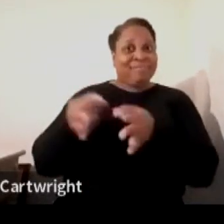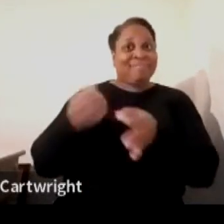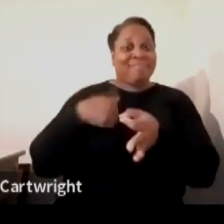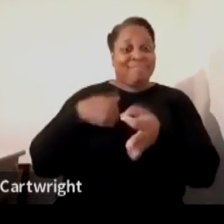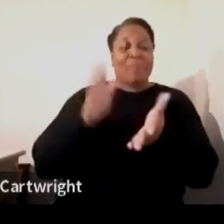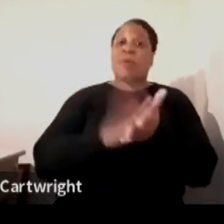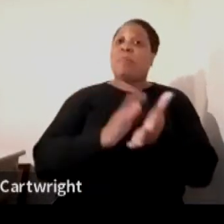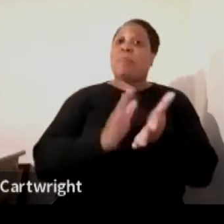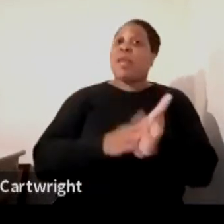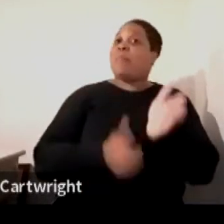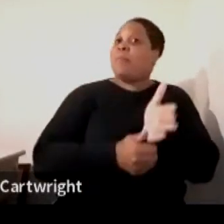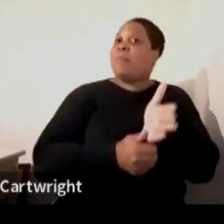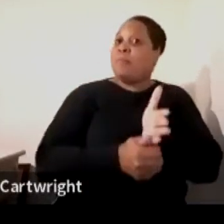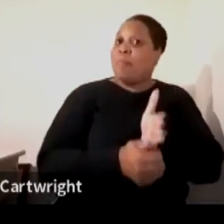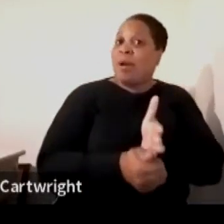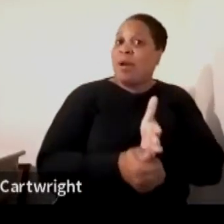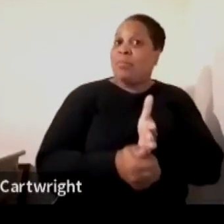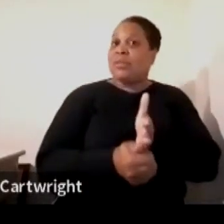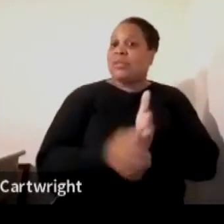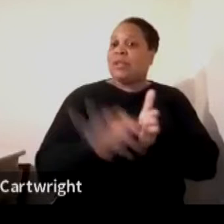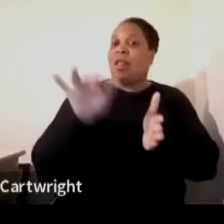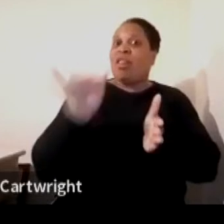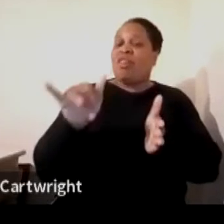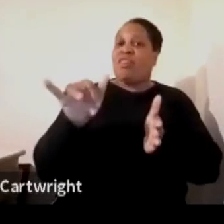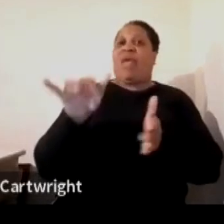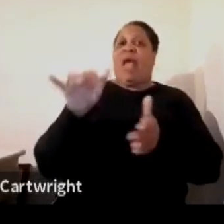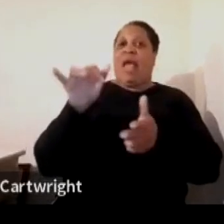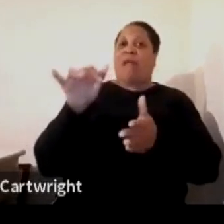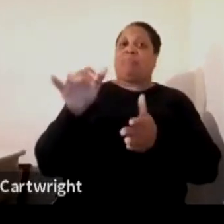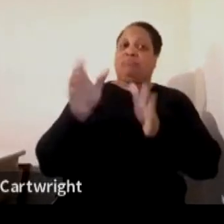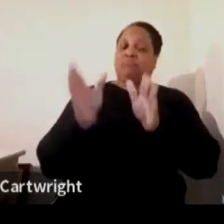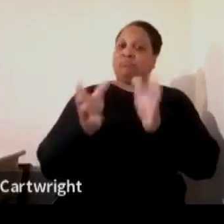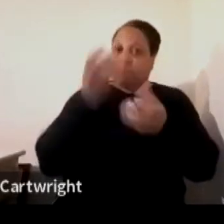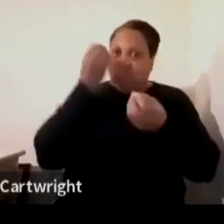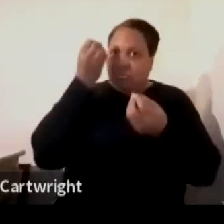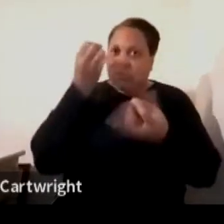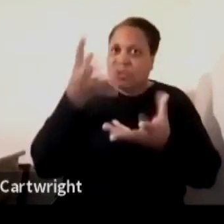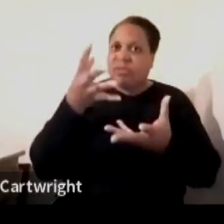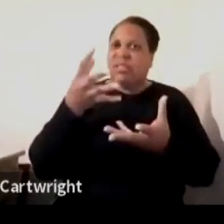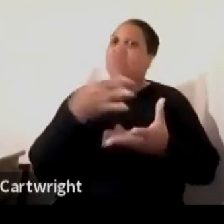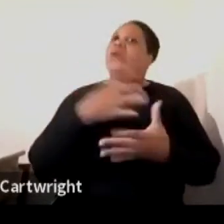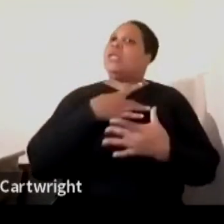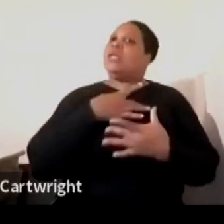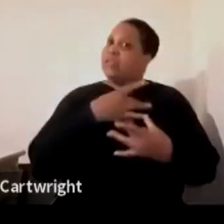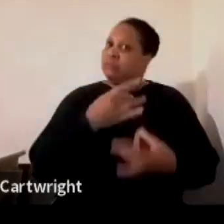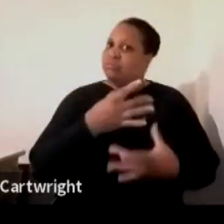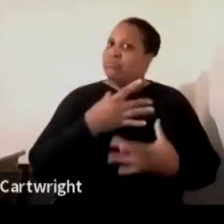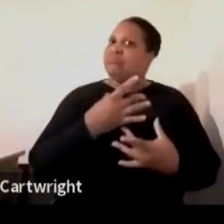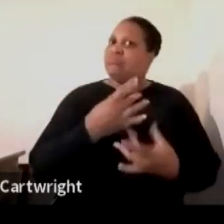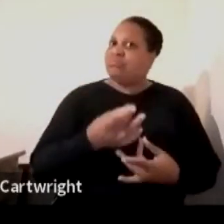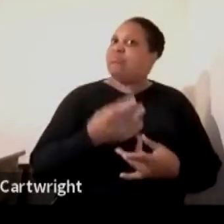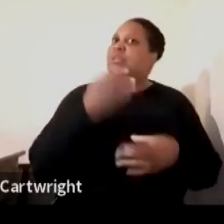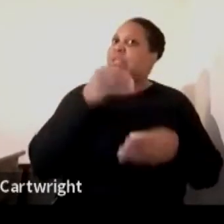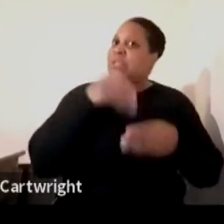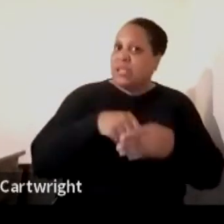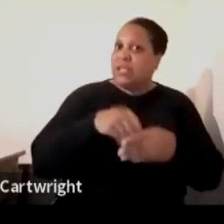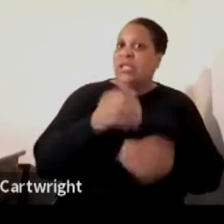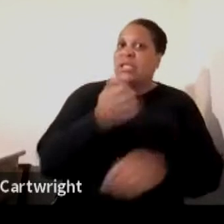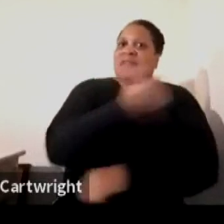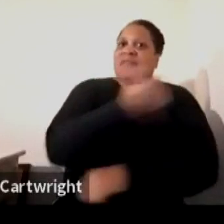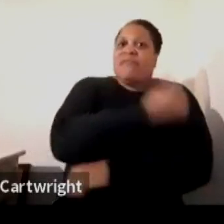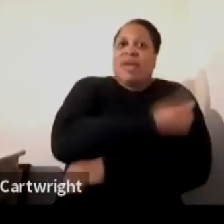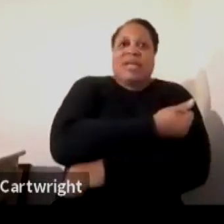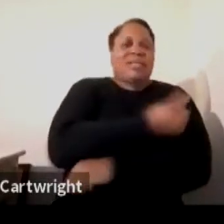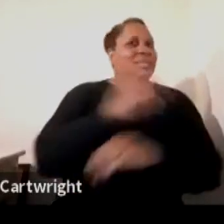published in a journal with that data. So it's intriguing. Again, there's questions about what's in the vaccine. There's no